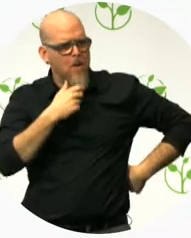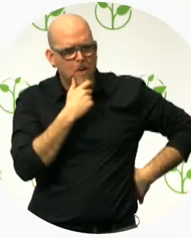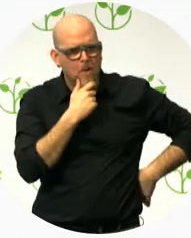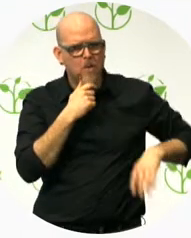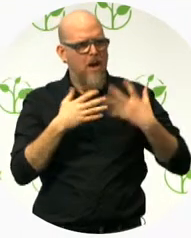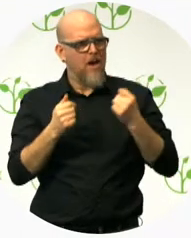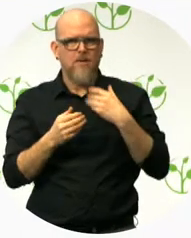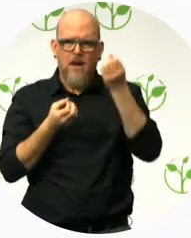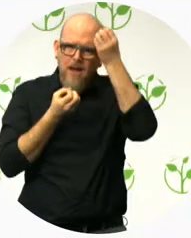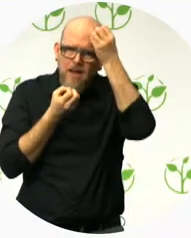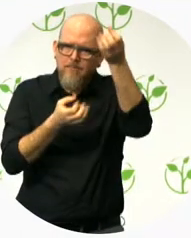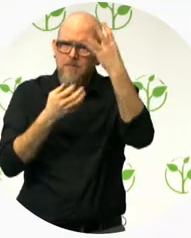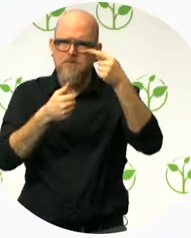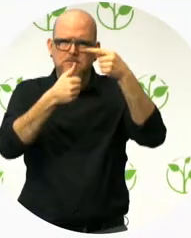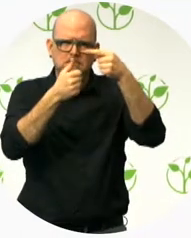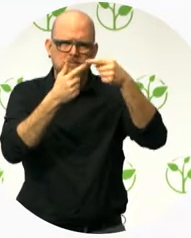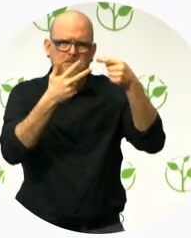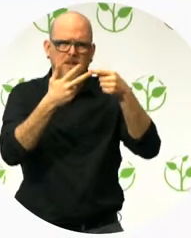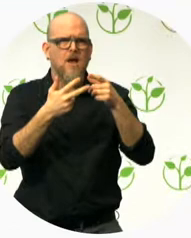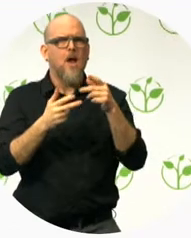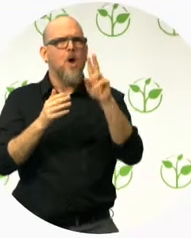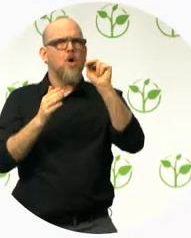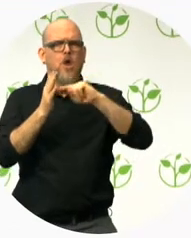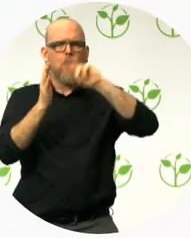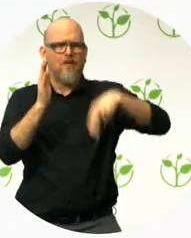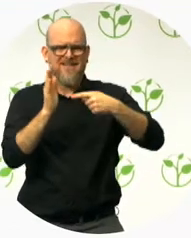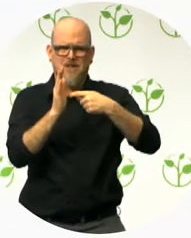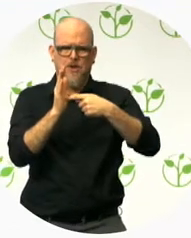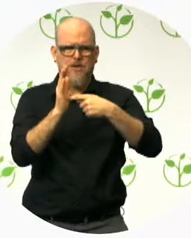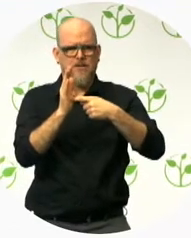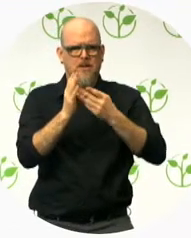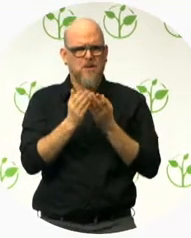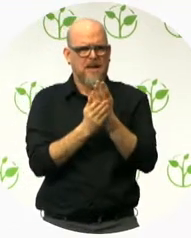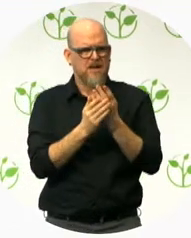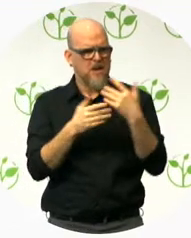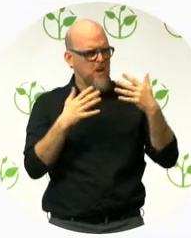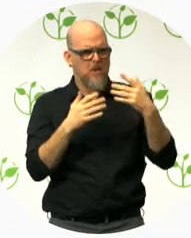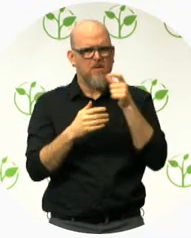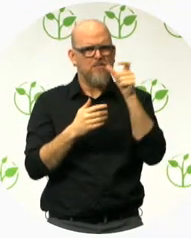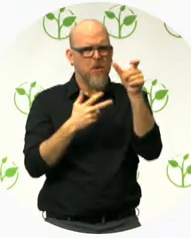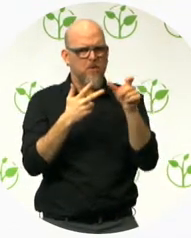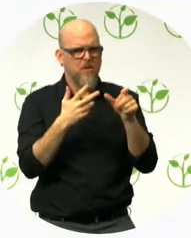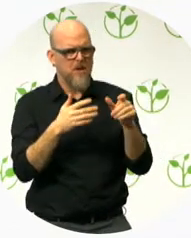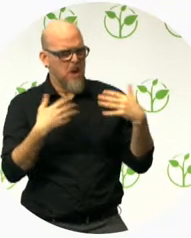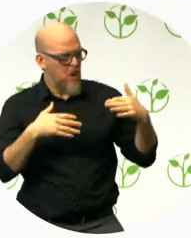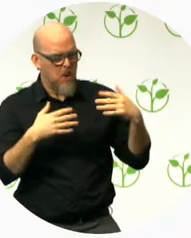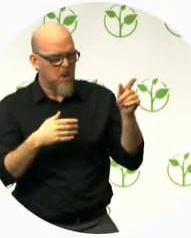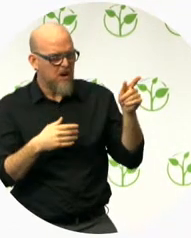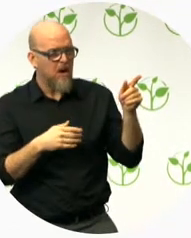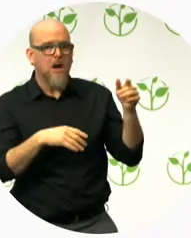on the Rights of Persons with Disability, has been so far, and how important are human